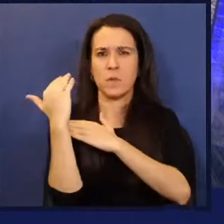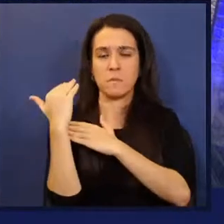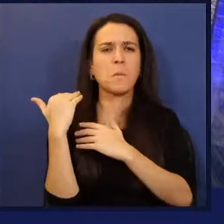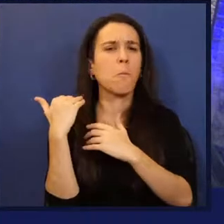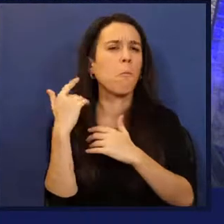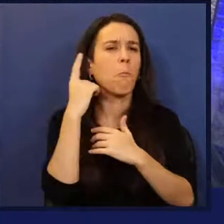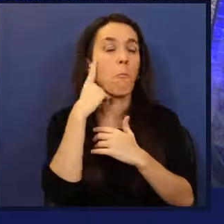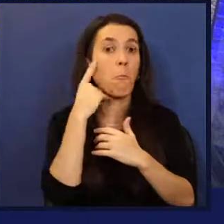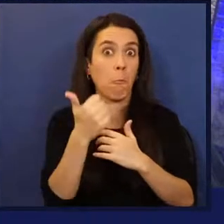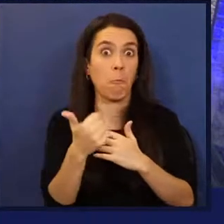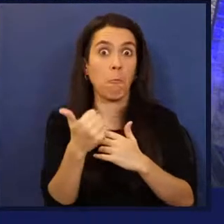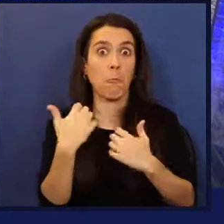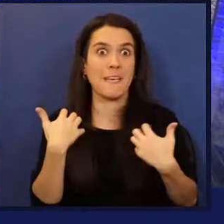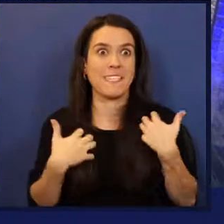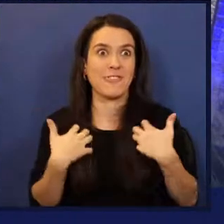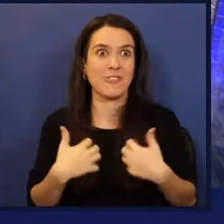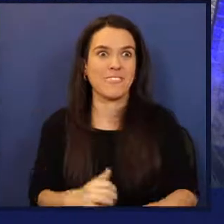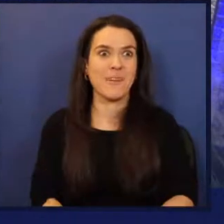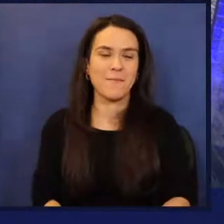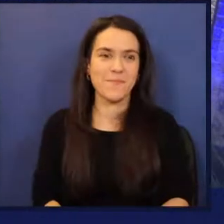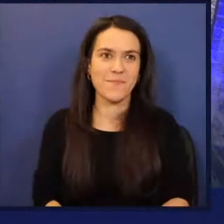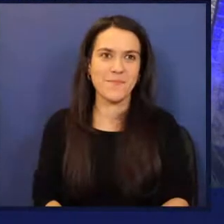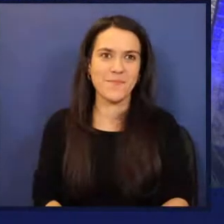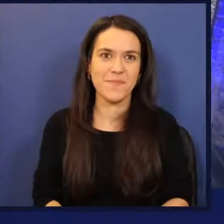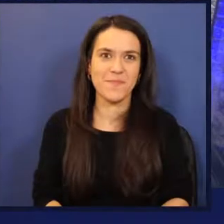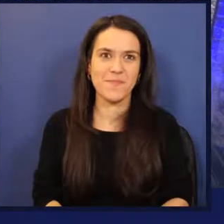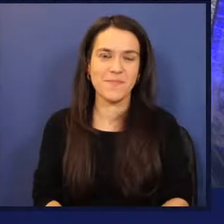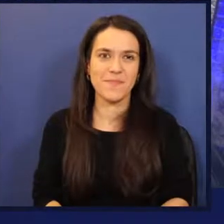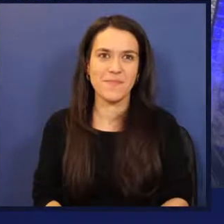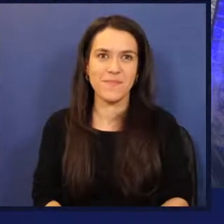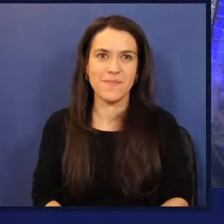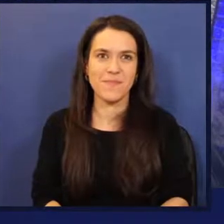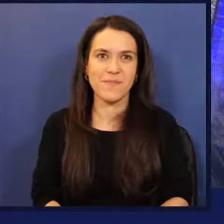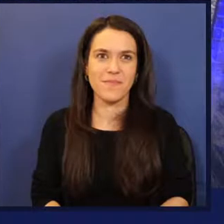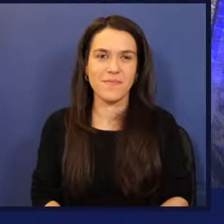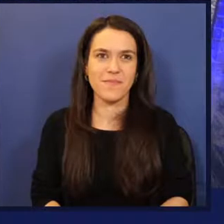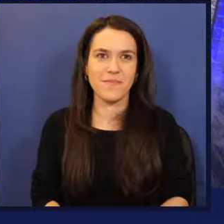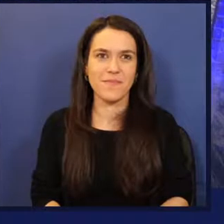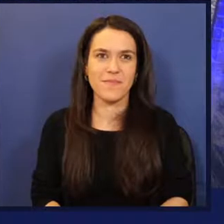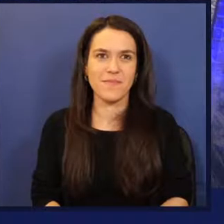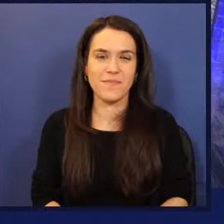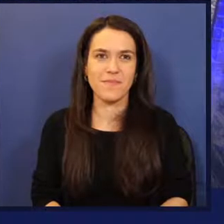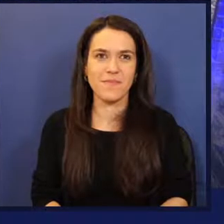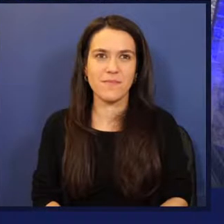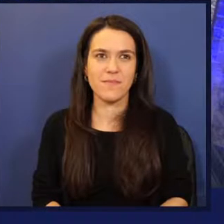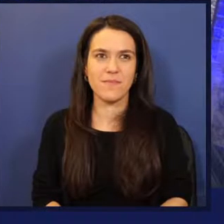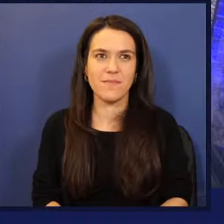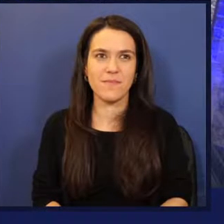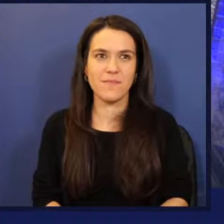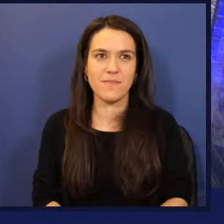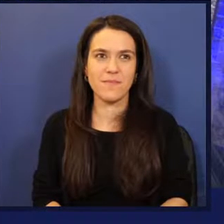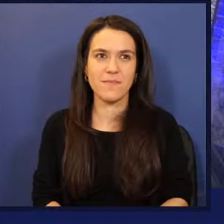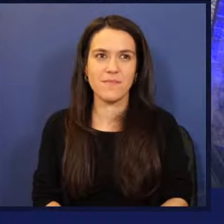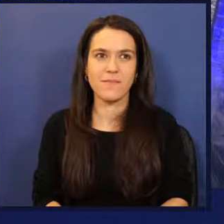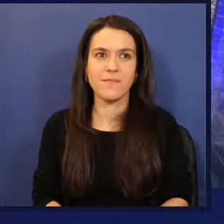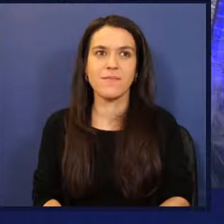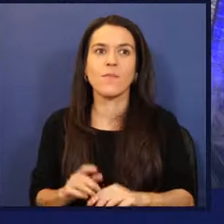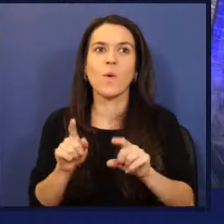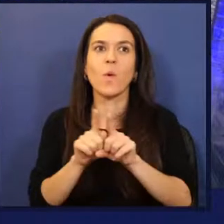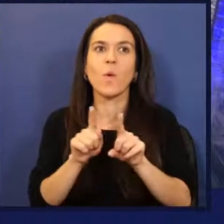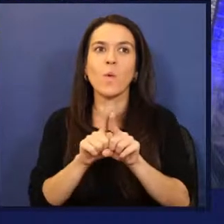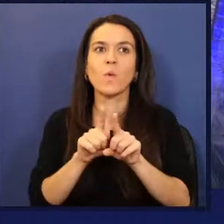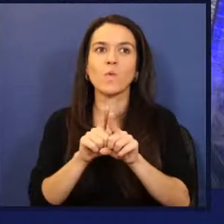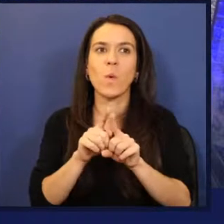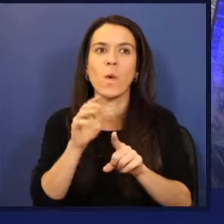your application. And I should also note, so we have Seth Soraris. He's been here before in episode one. And